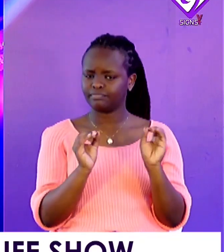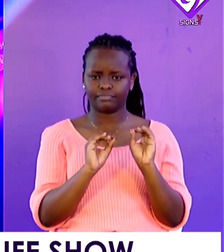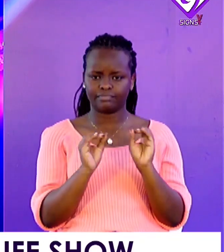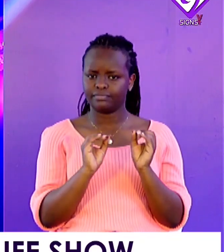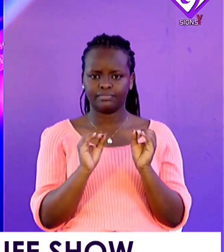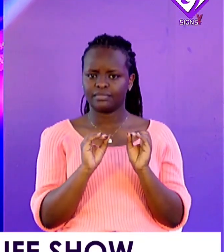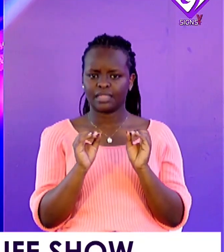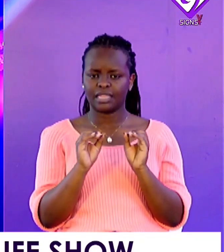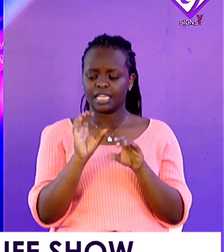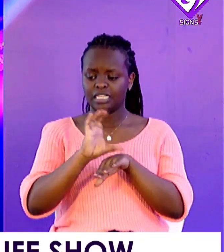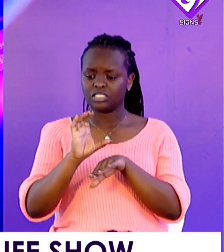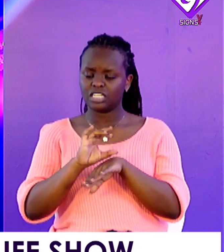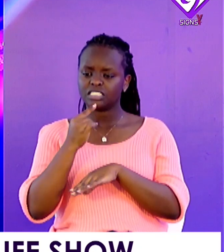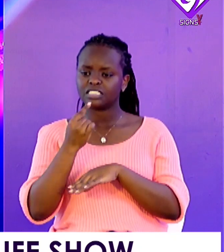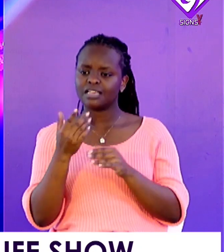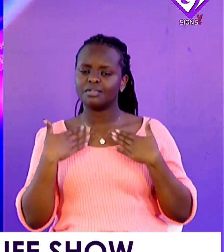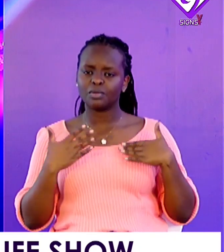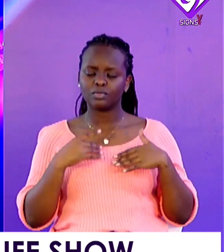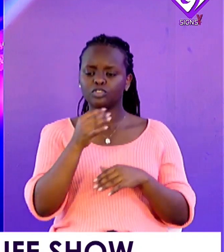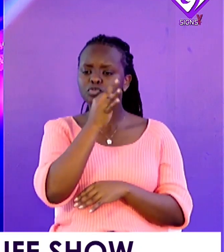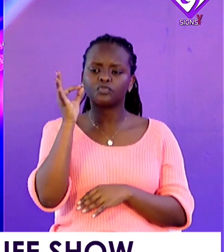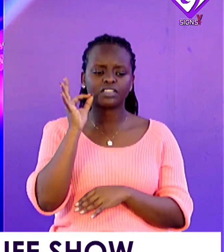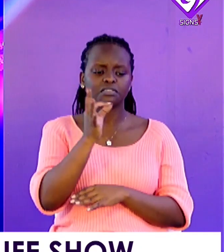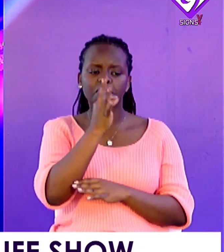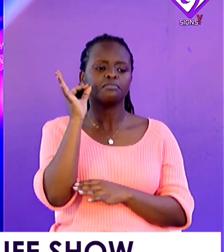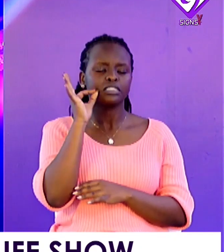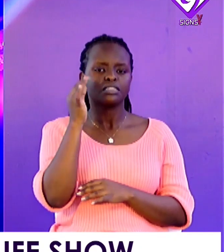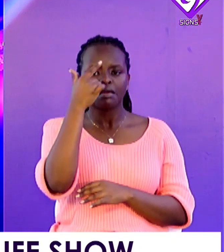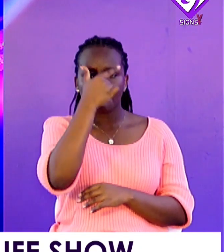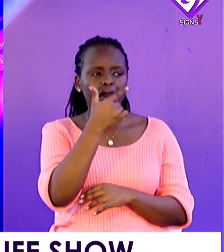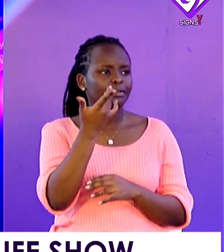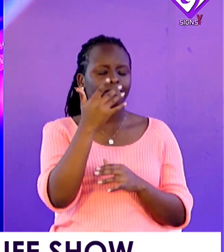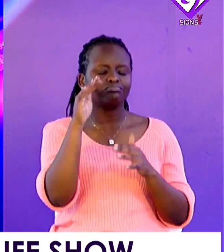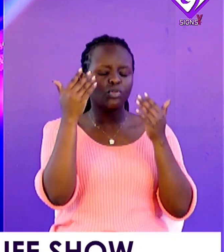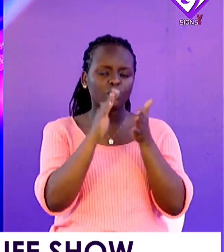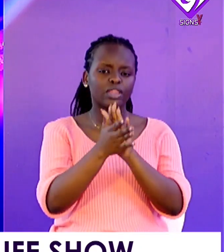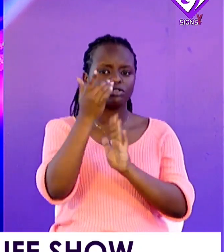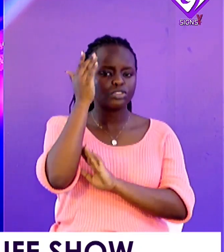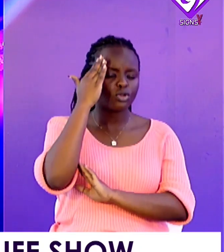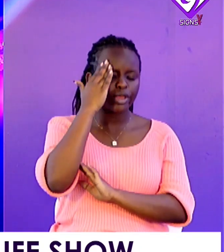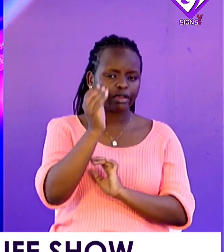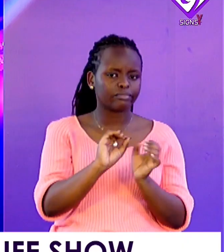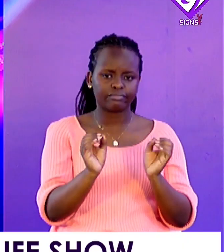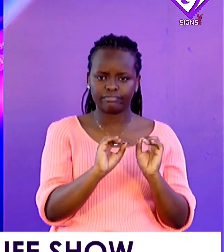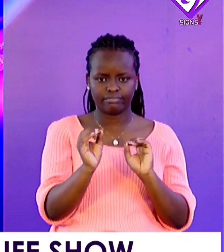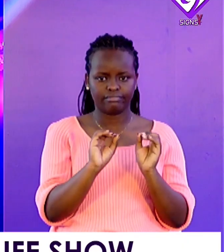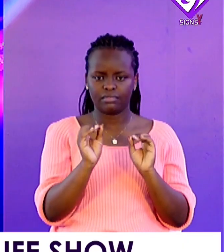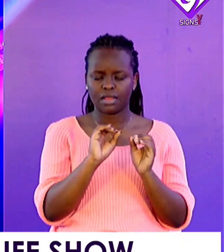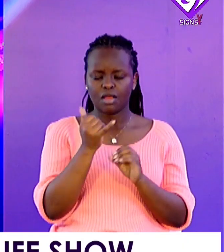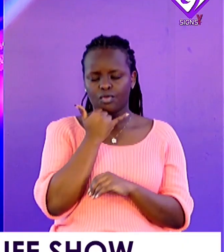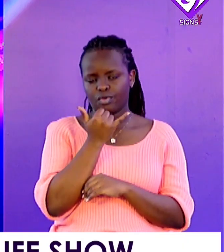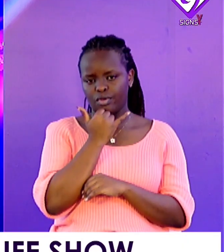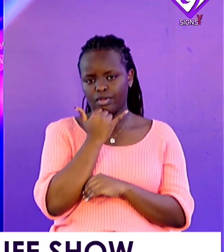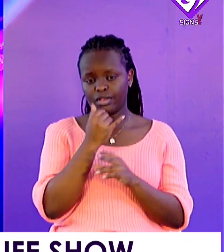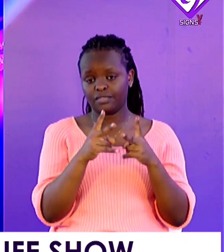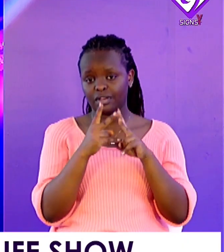tell people to fast blindly. They should help them understand what is fasting. And Okay. it is important